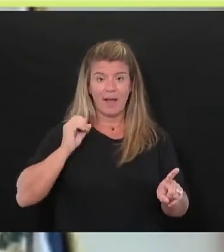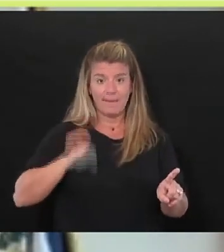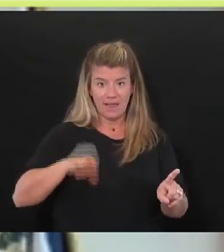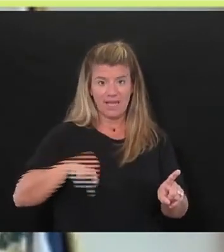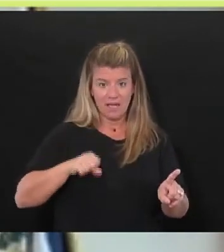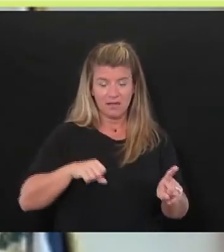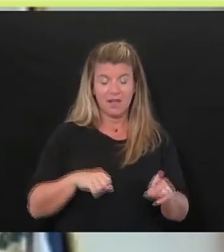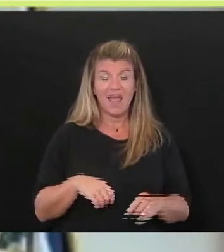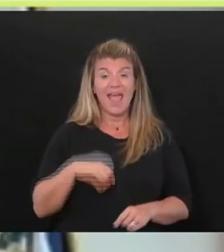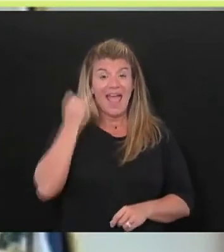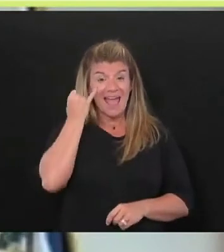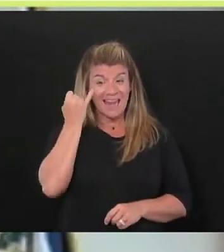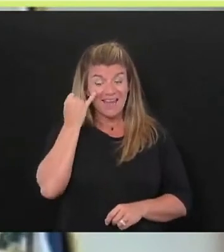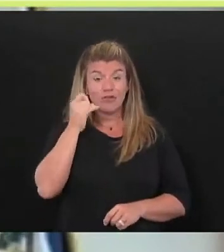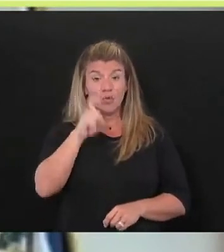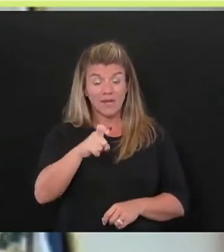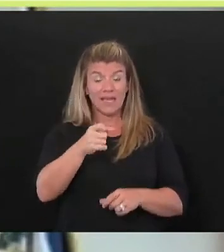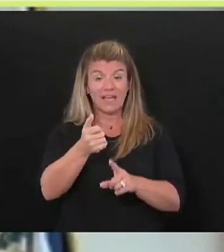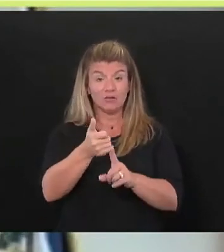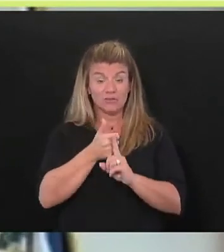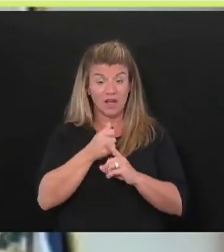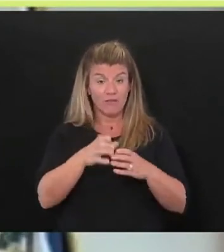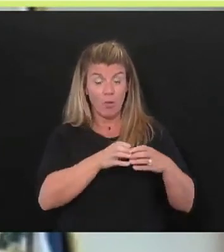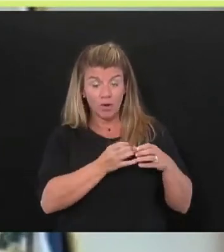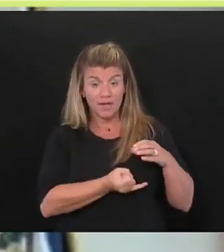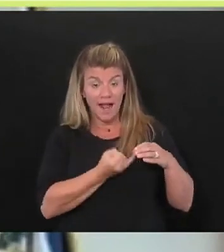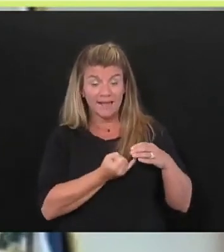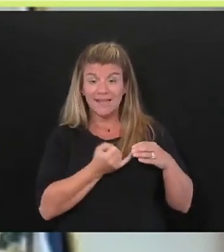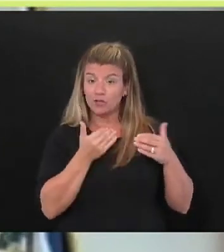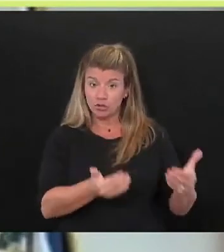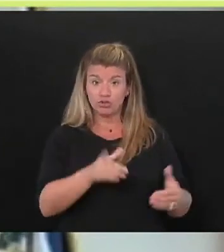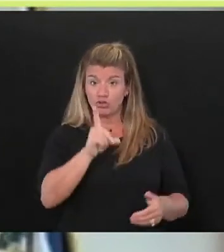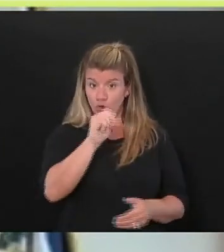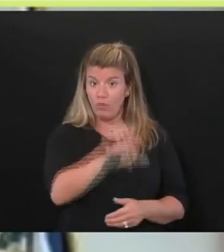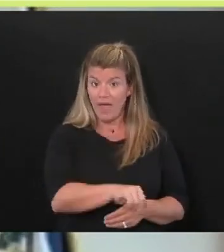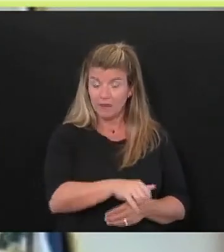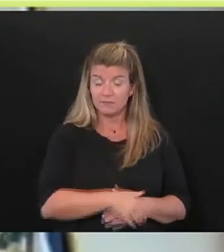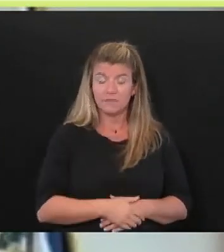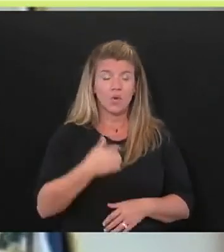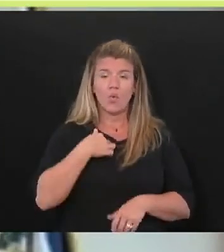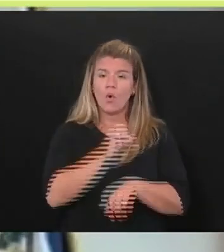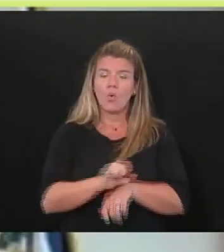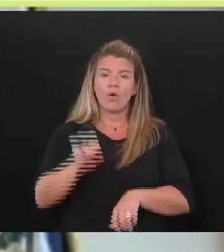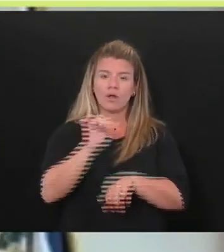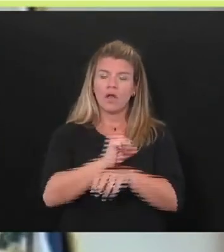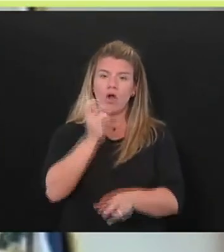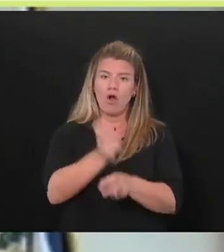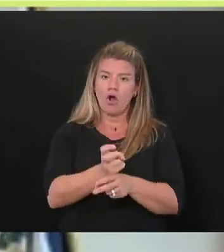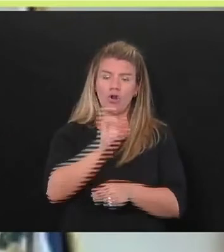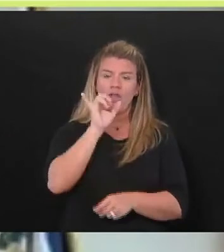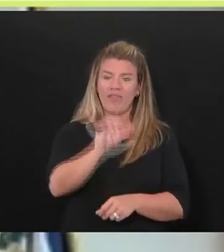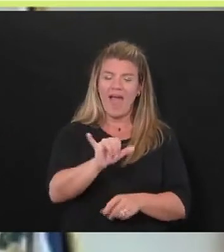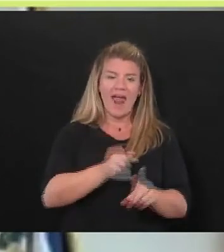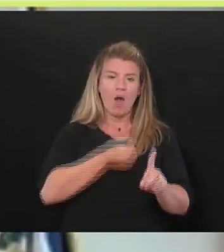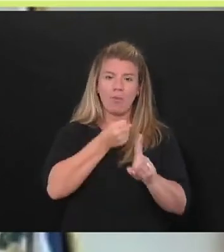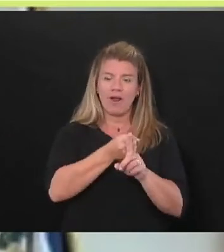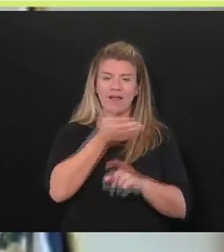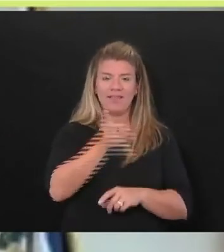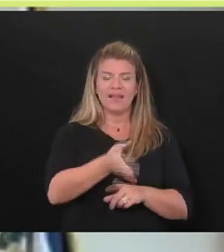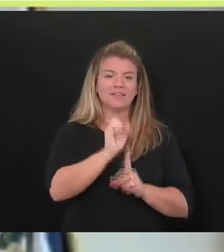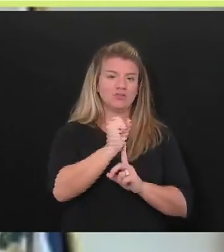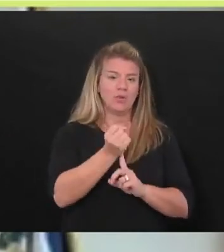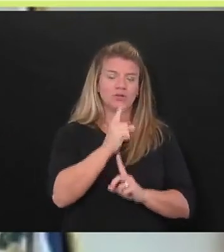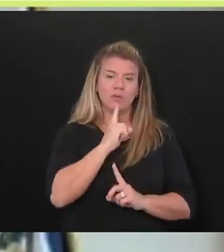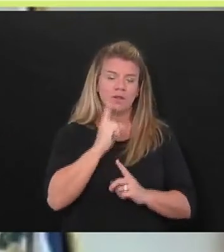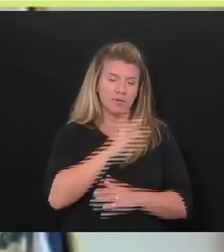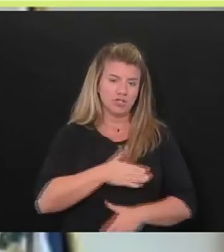need to self-quarantine or isolate do that. So we're working very hard on that outbreak. We appreciate the question.